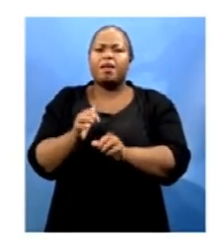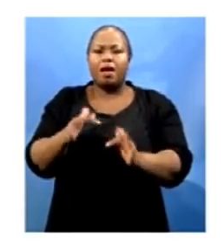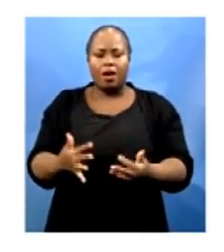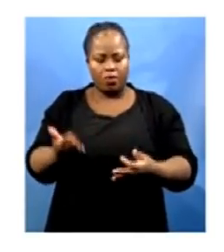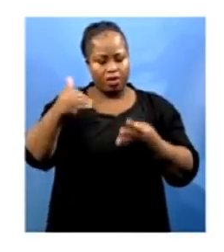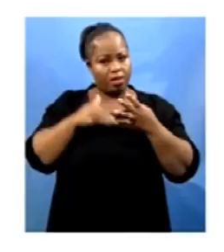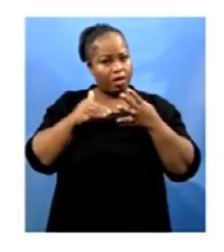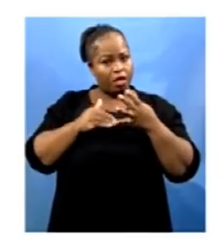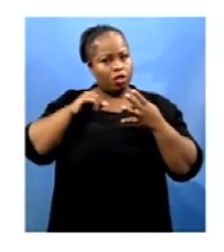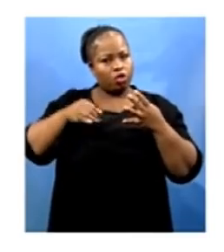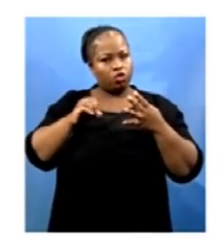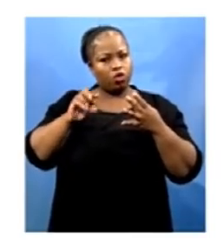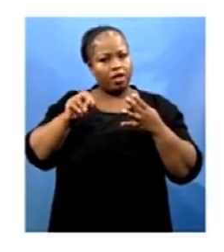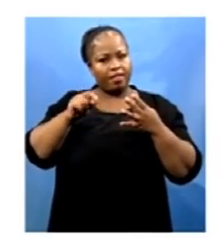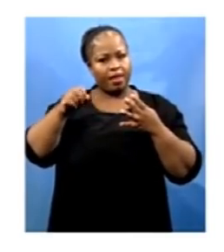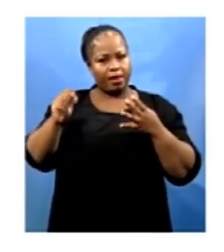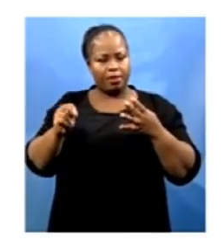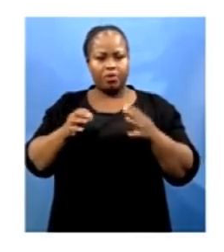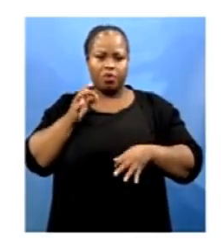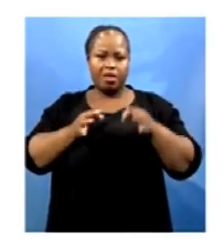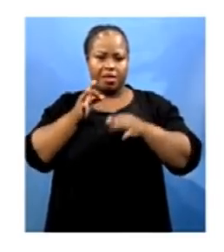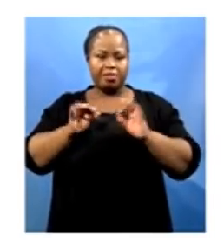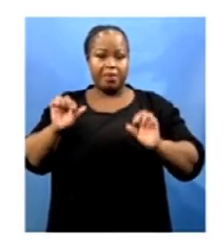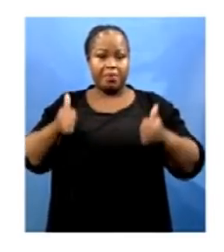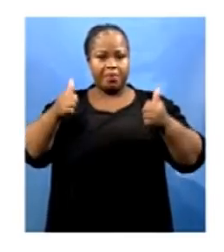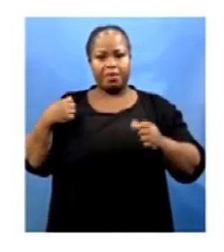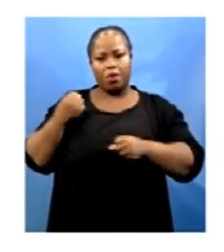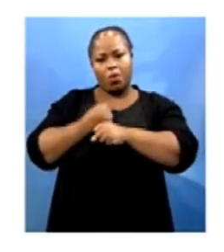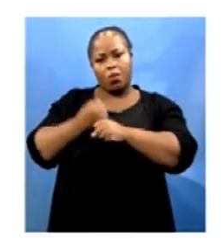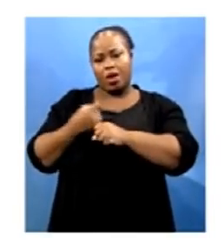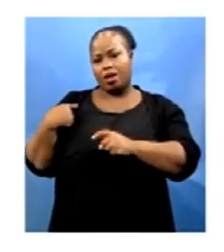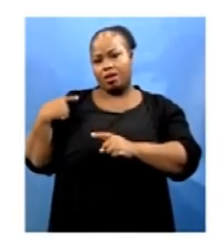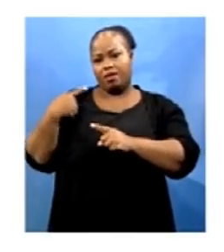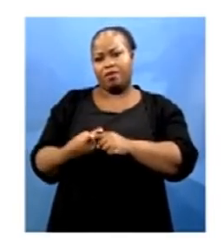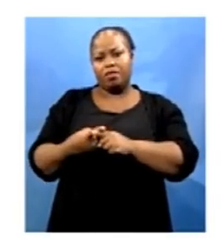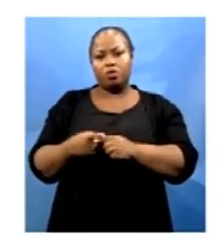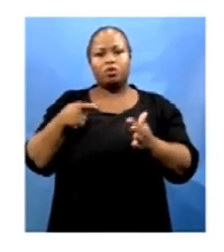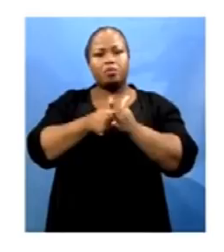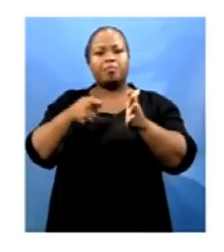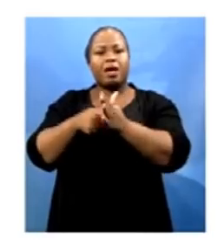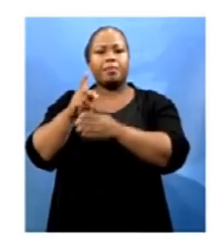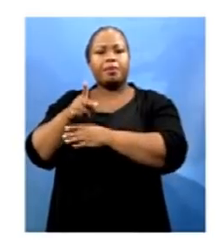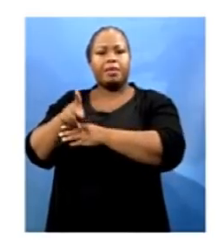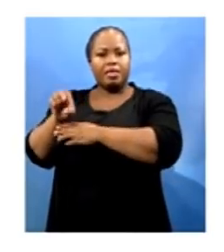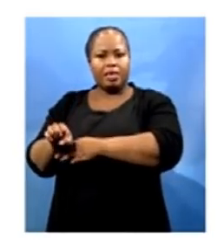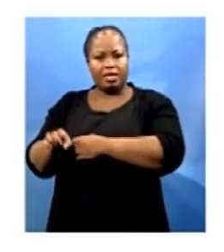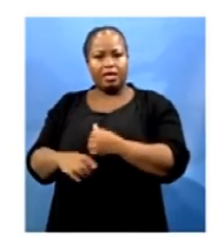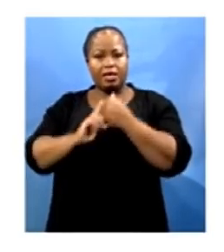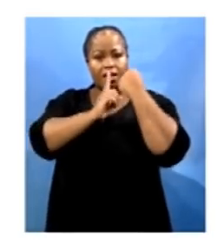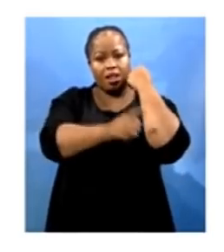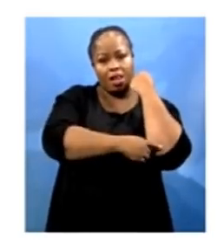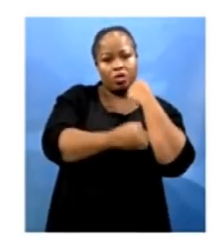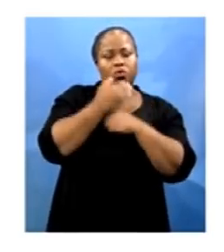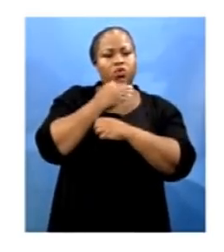excellent work on the procurement of the health equipment, and lastly, Nicola, who will share the